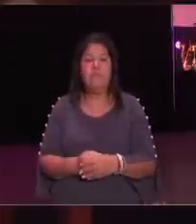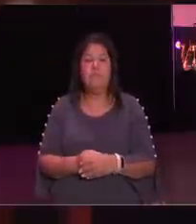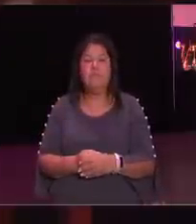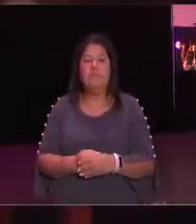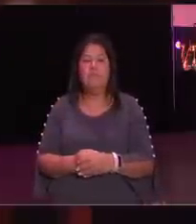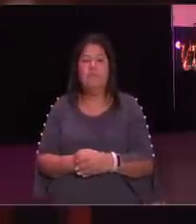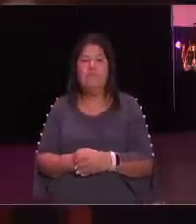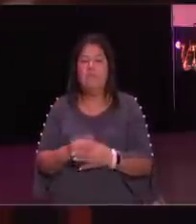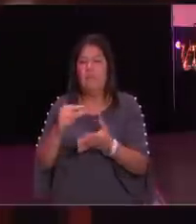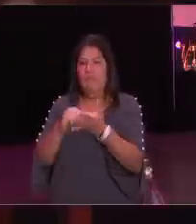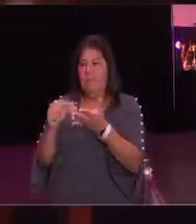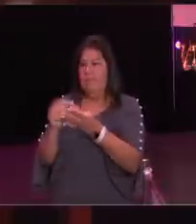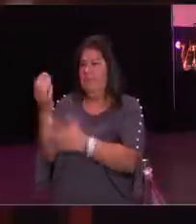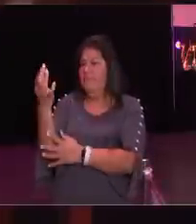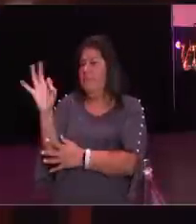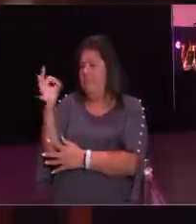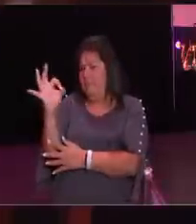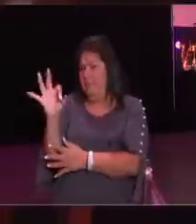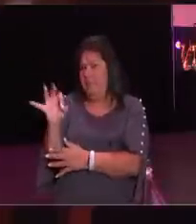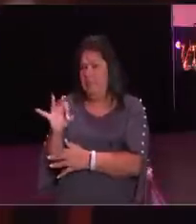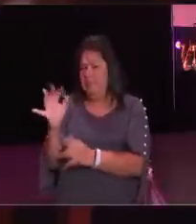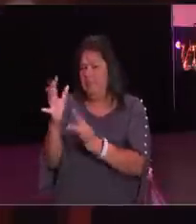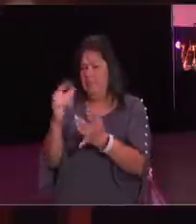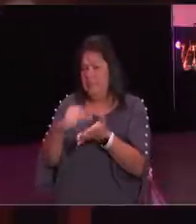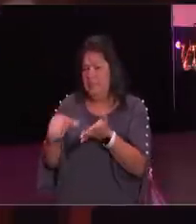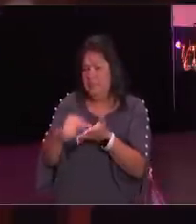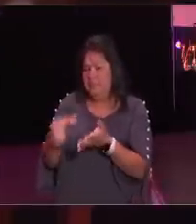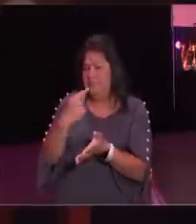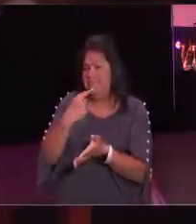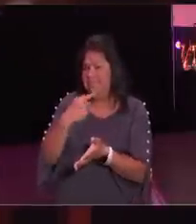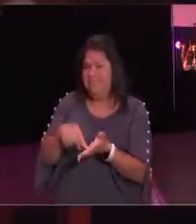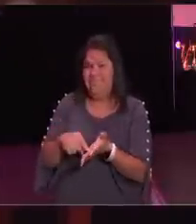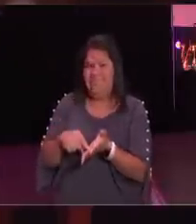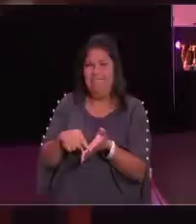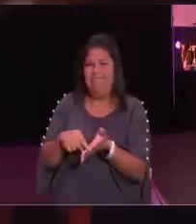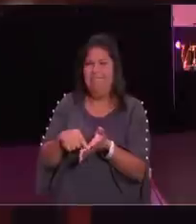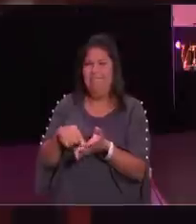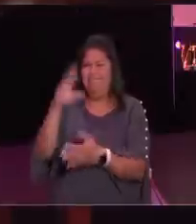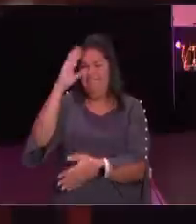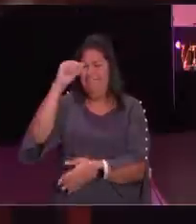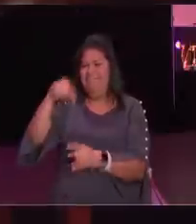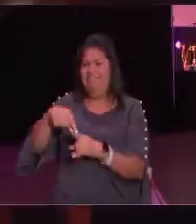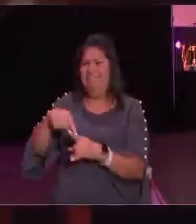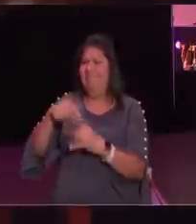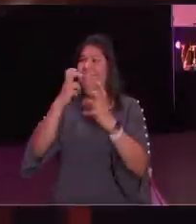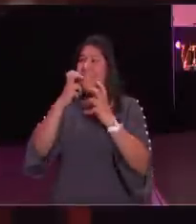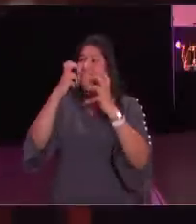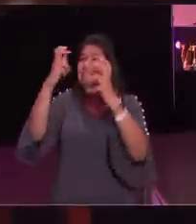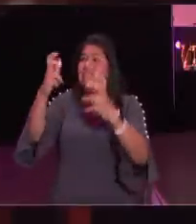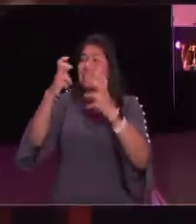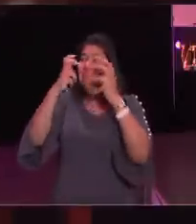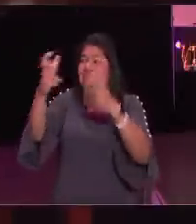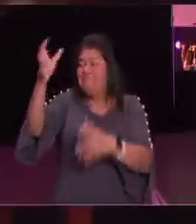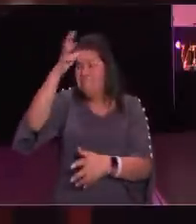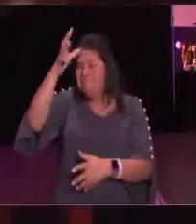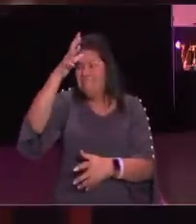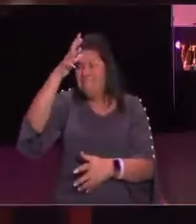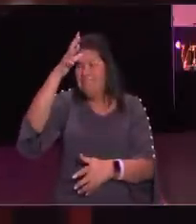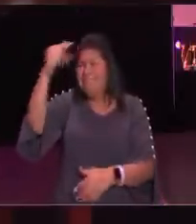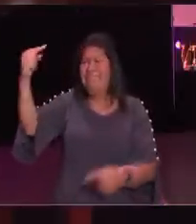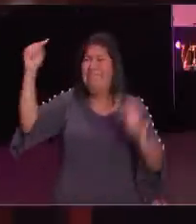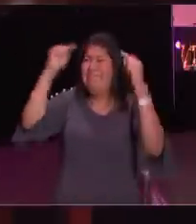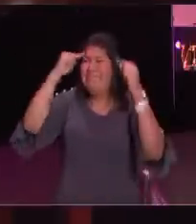Because if you go to verse 19 with me, the Bible says that at some point, this young boy cries out to his father,